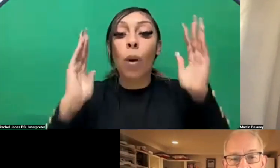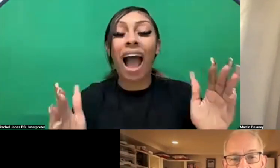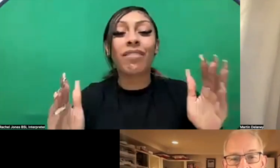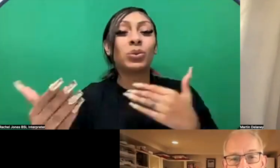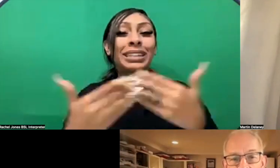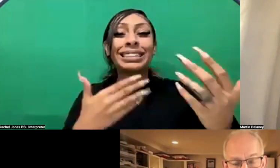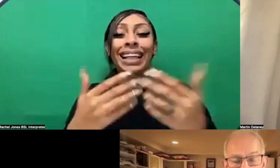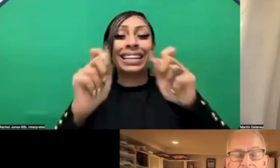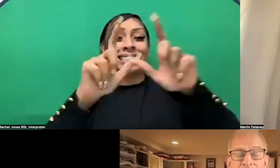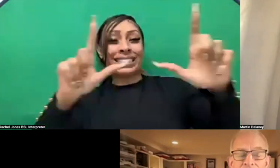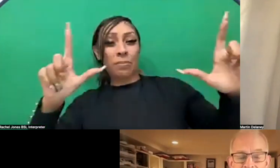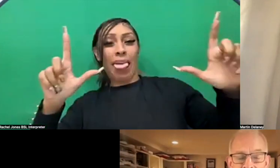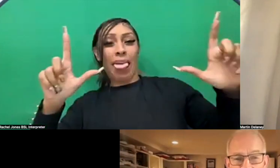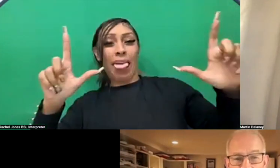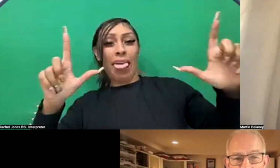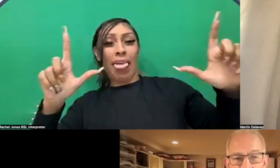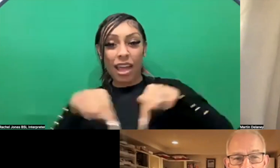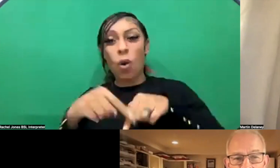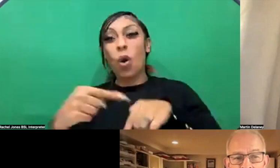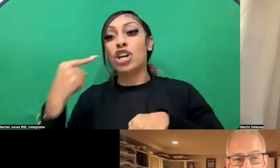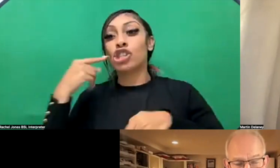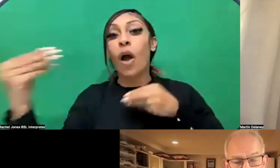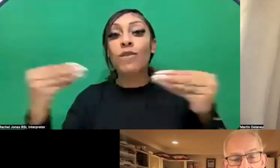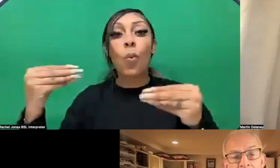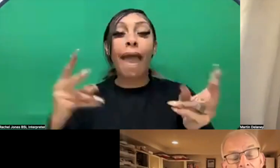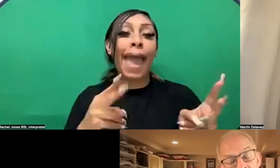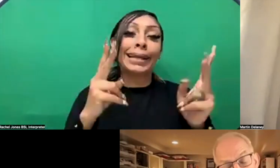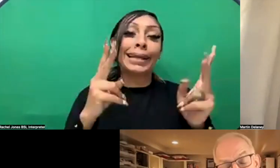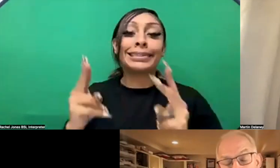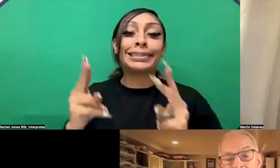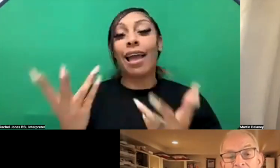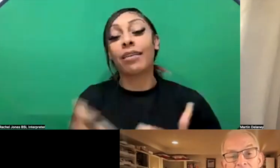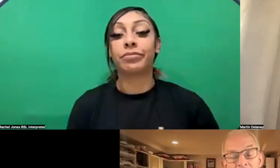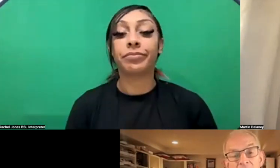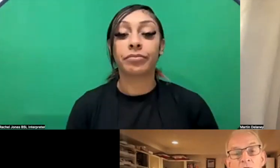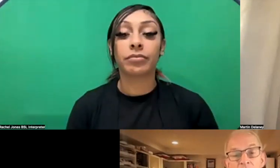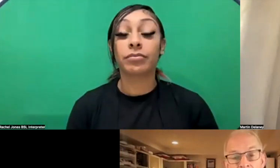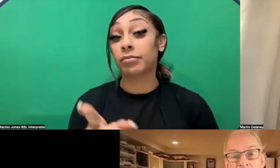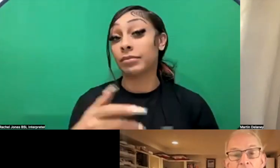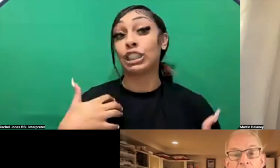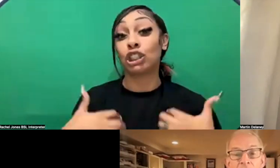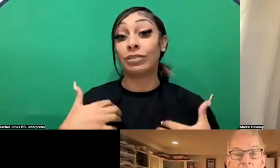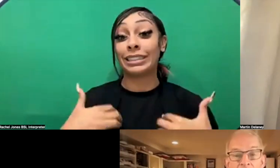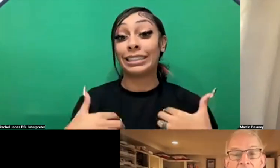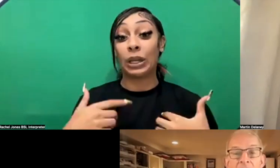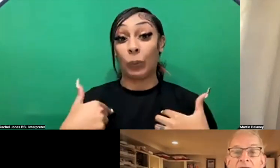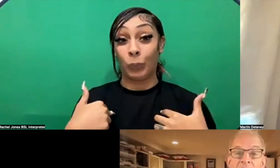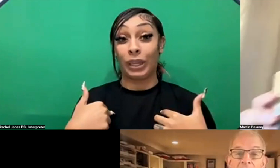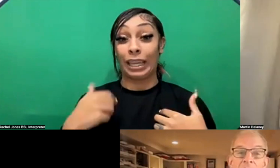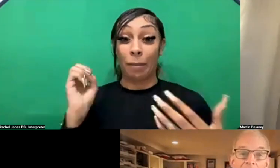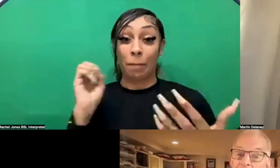to have to deal with a software editor, I thought. It's interesting because we put in all the